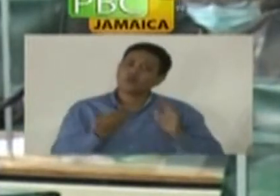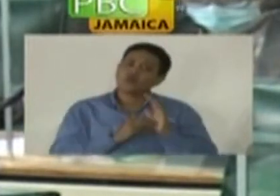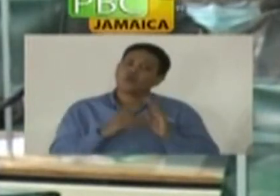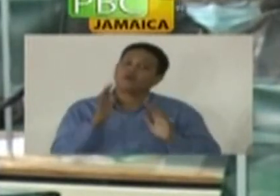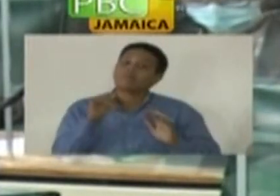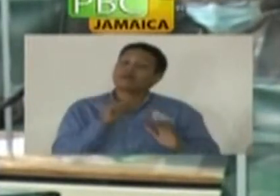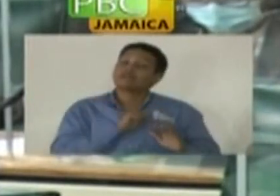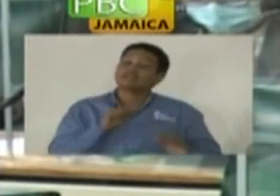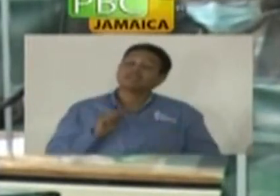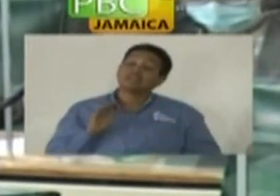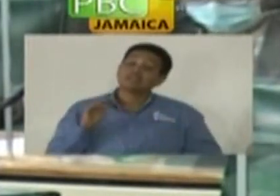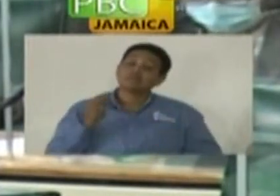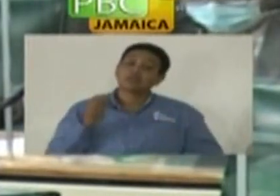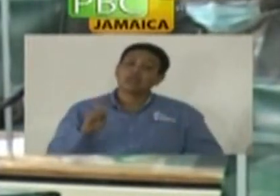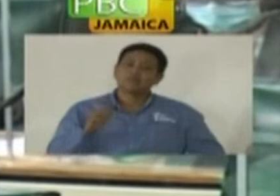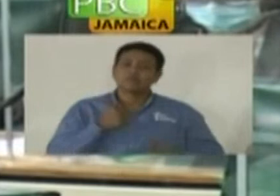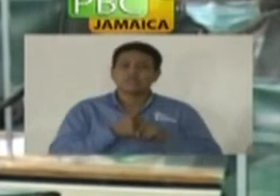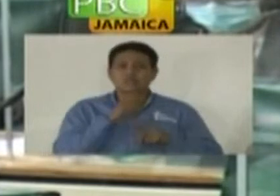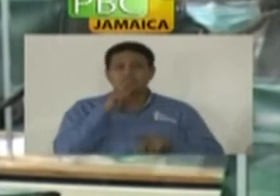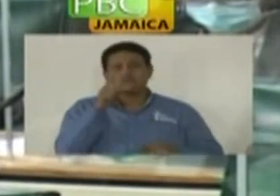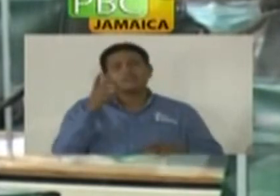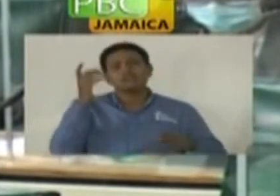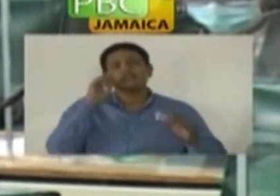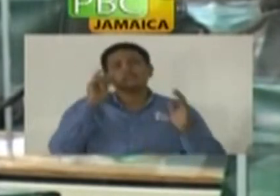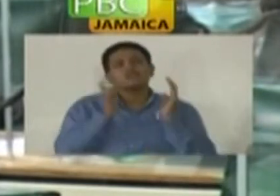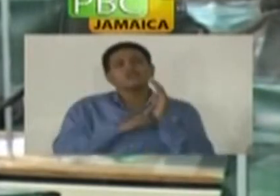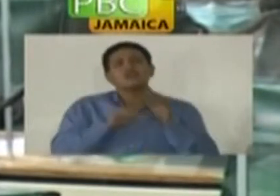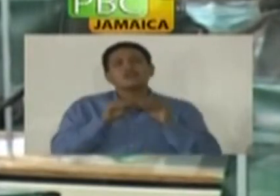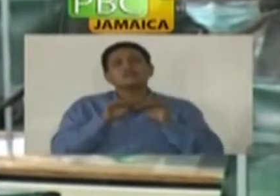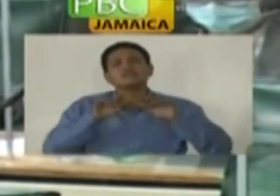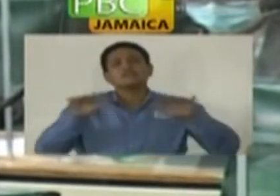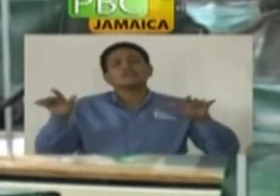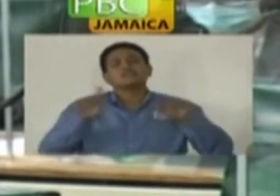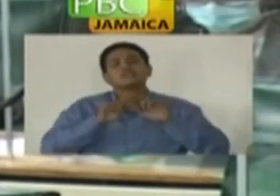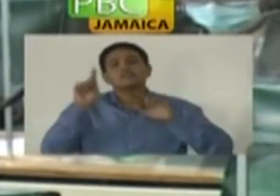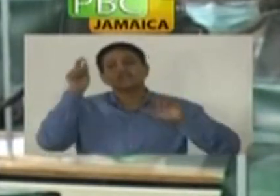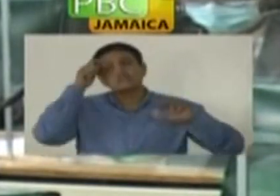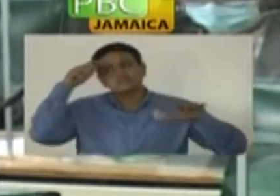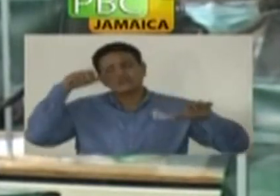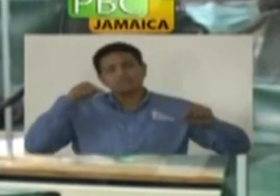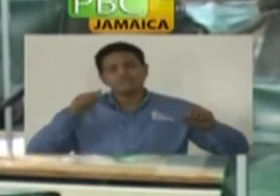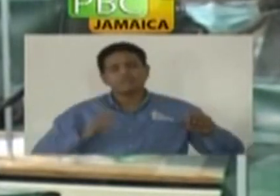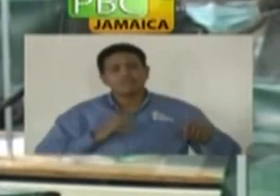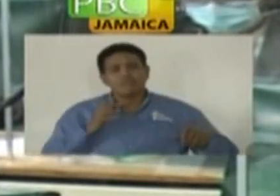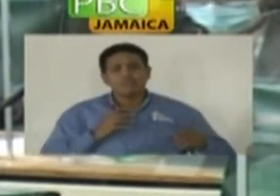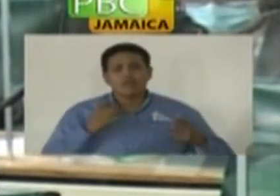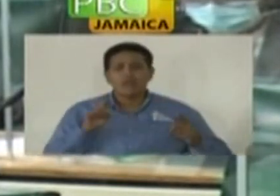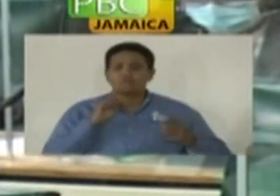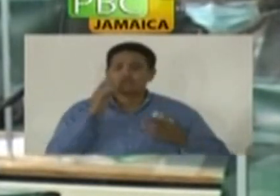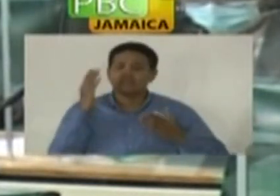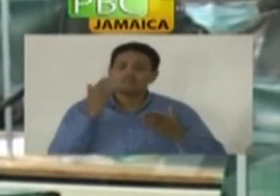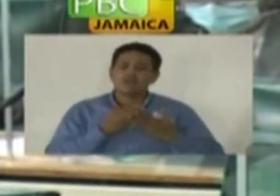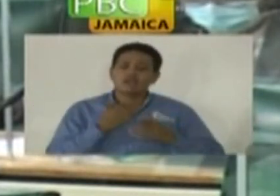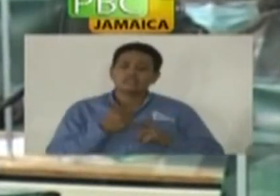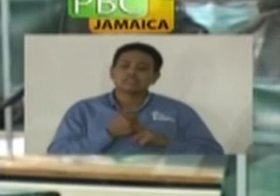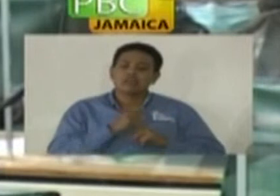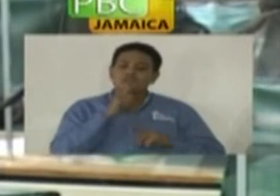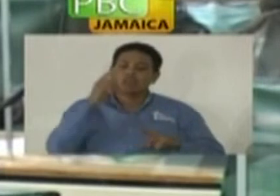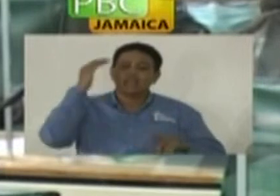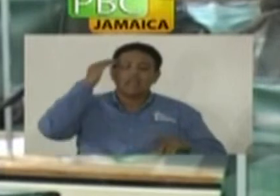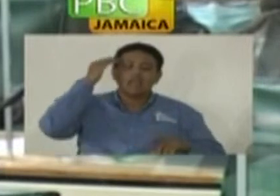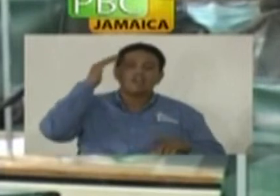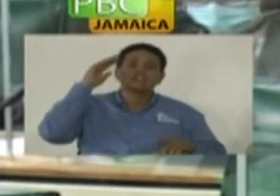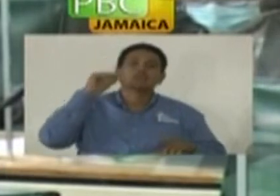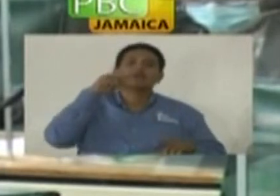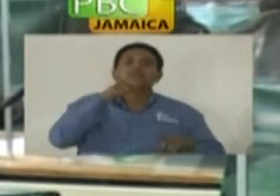Senator Graham, is recognized across administrations. And in fact, was even acknowledged